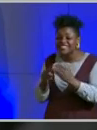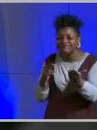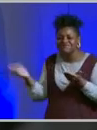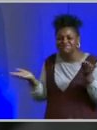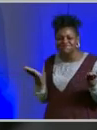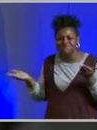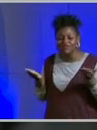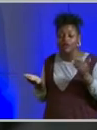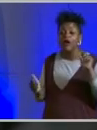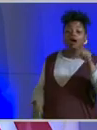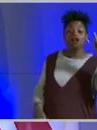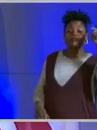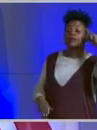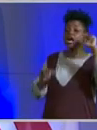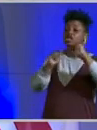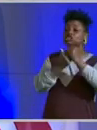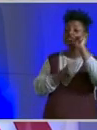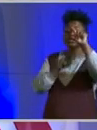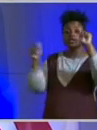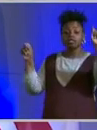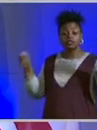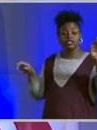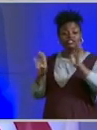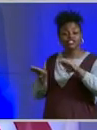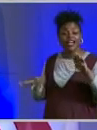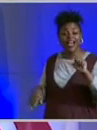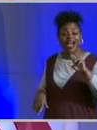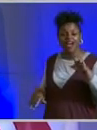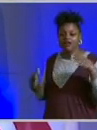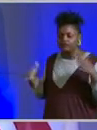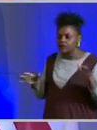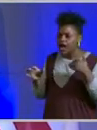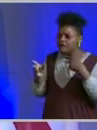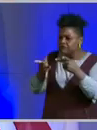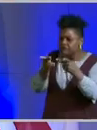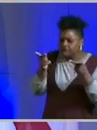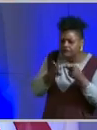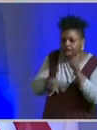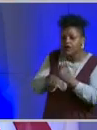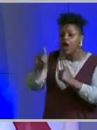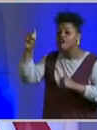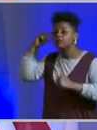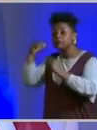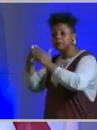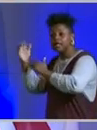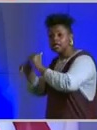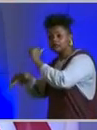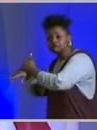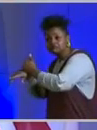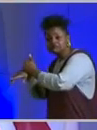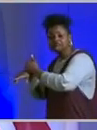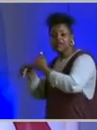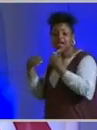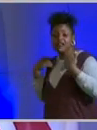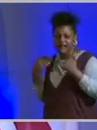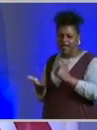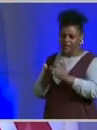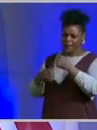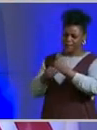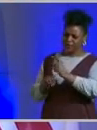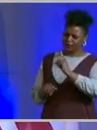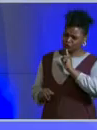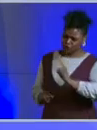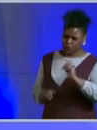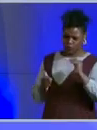with DGS, which is creating new childcare facilities at government buildings, and with our partners at DCRA and FEMS, who help make sure that a new